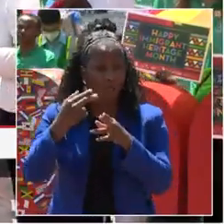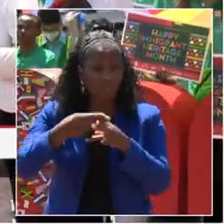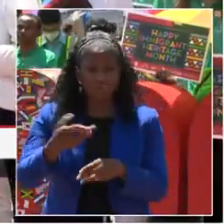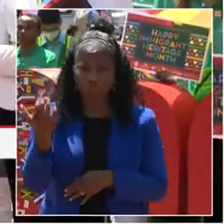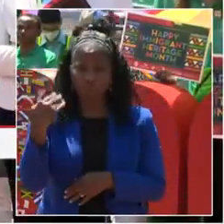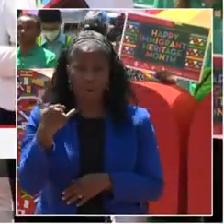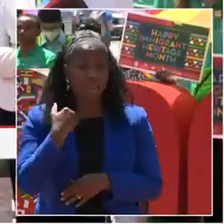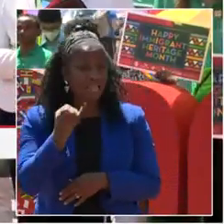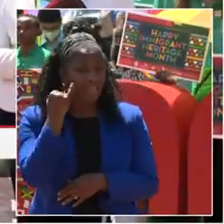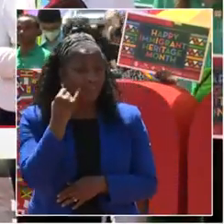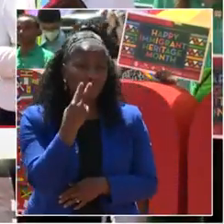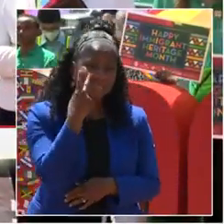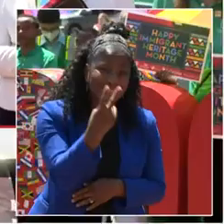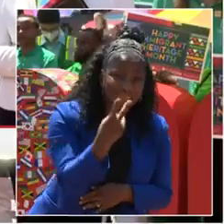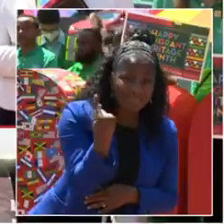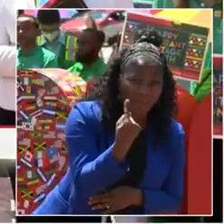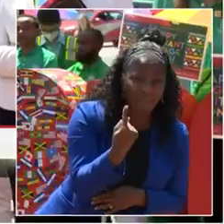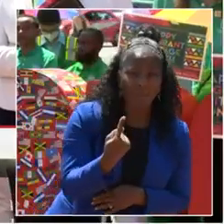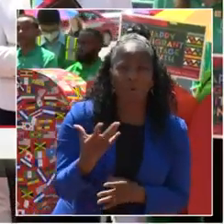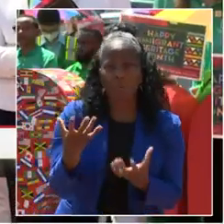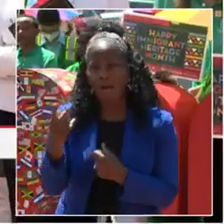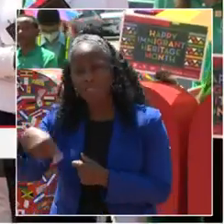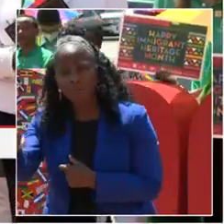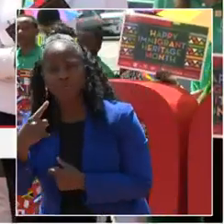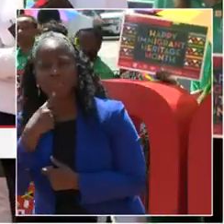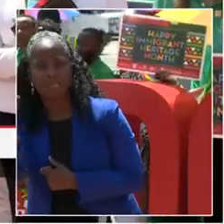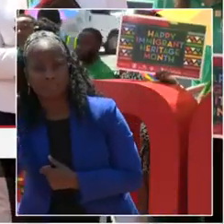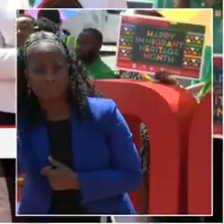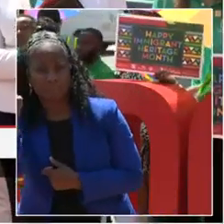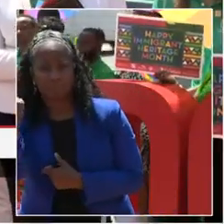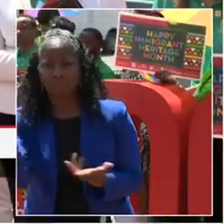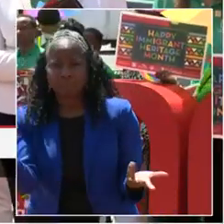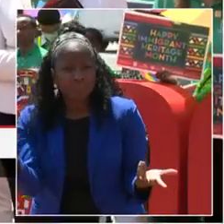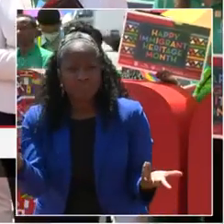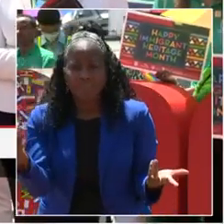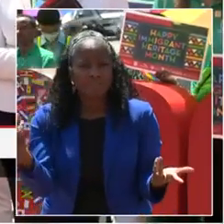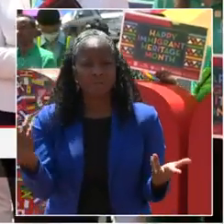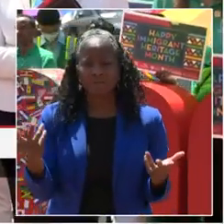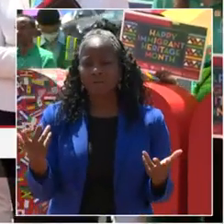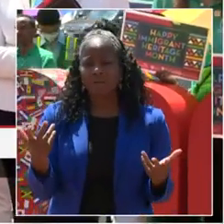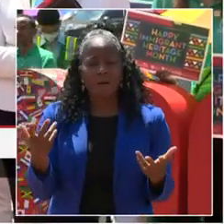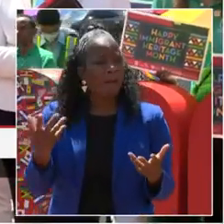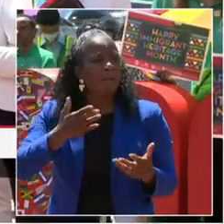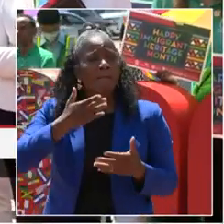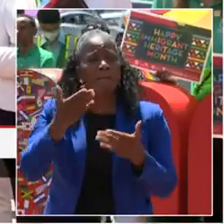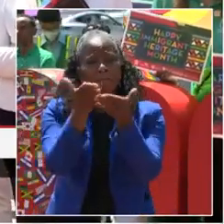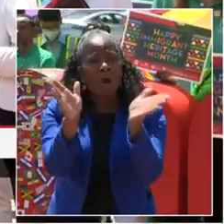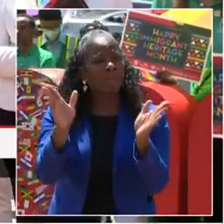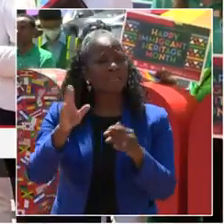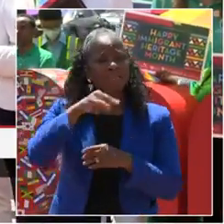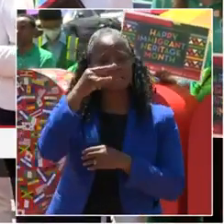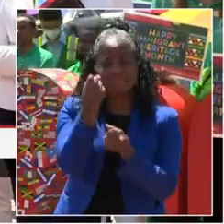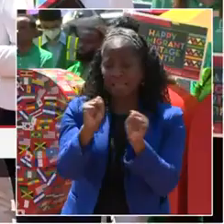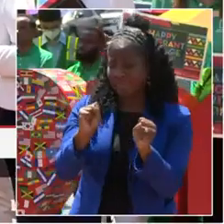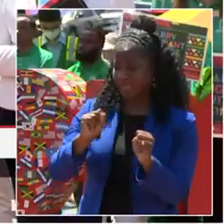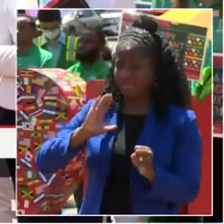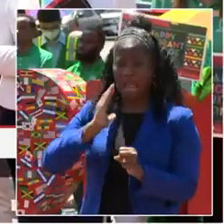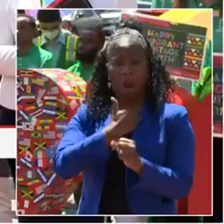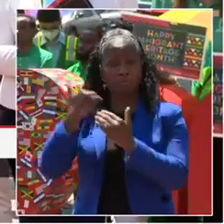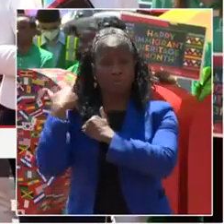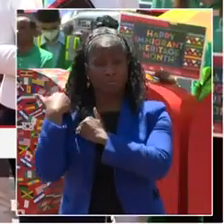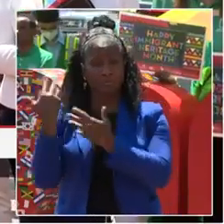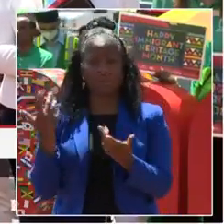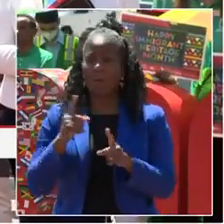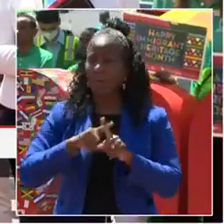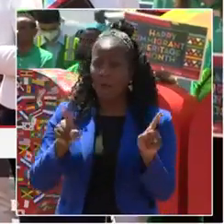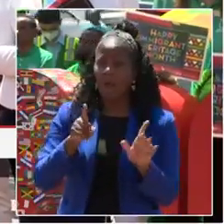people see something, we want them to say something. Public safety is the Metropolitan Police Department's responsibility, but